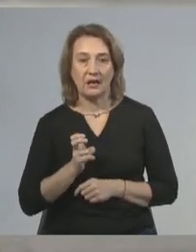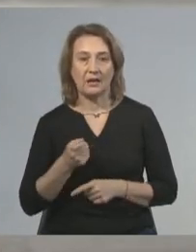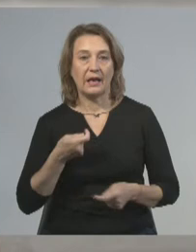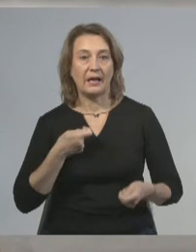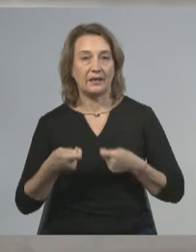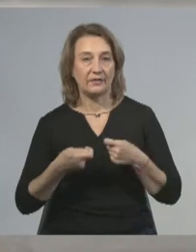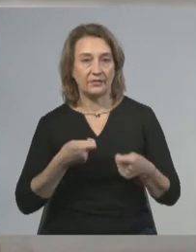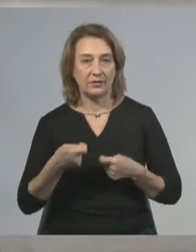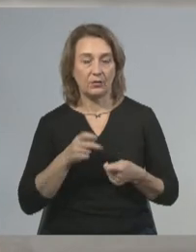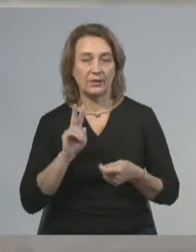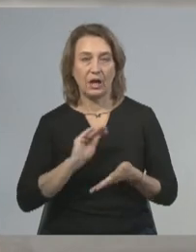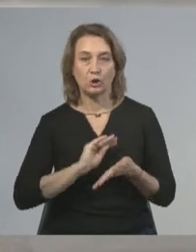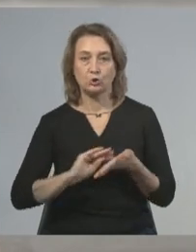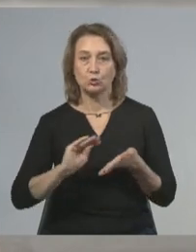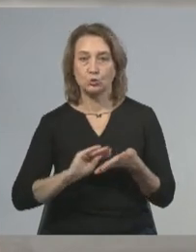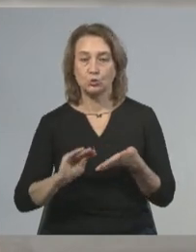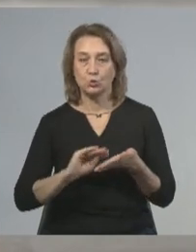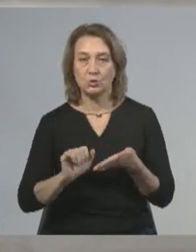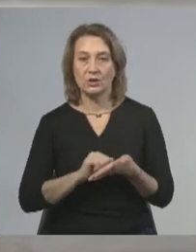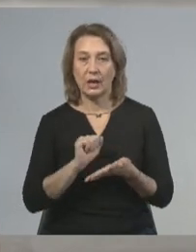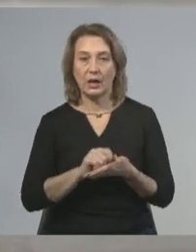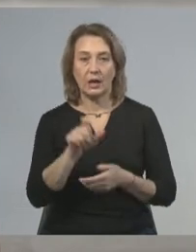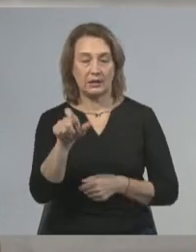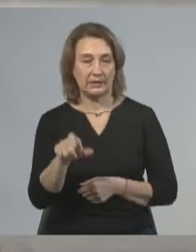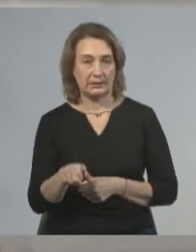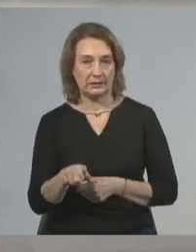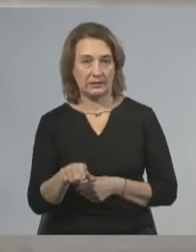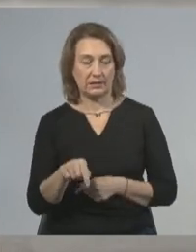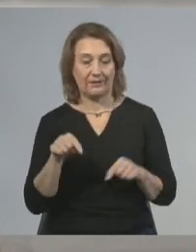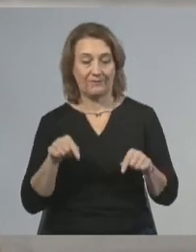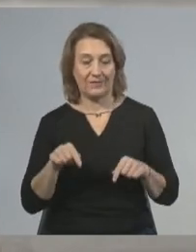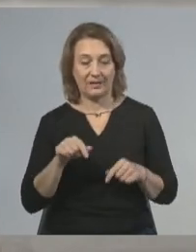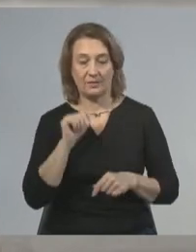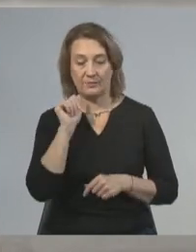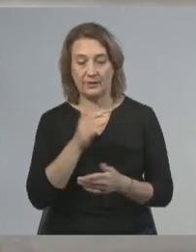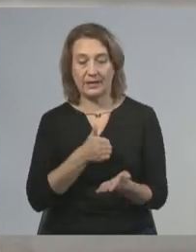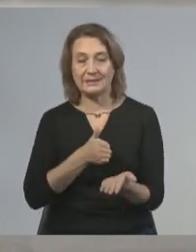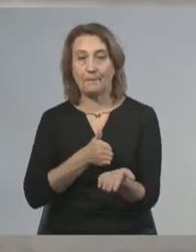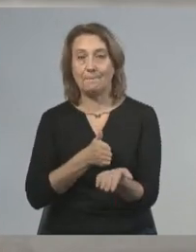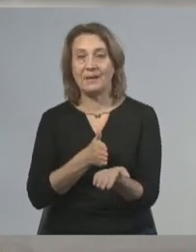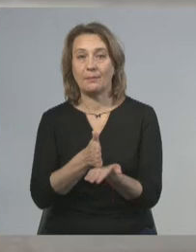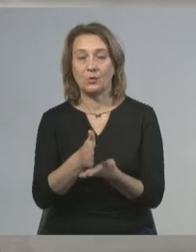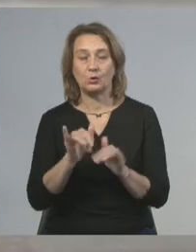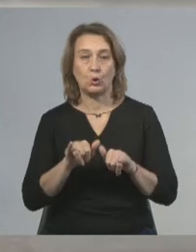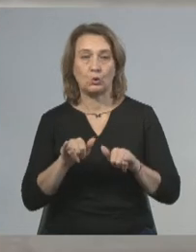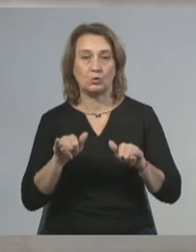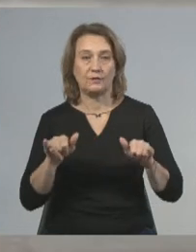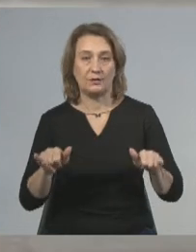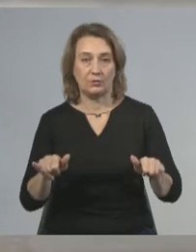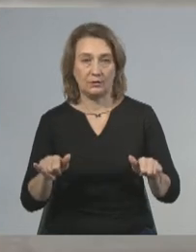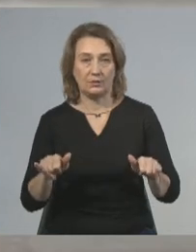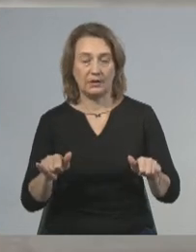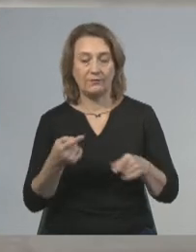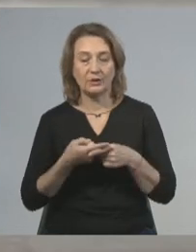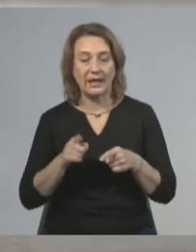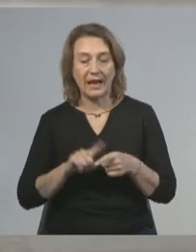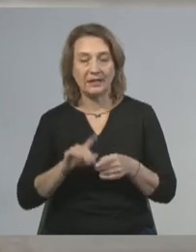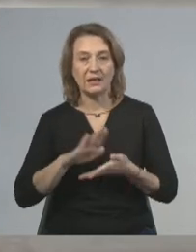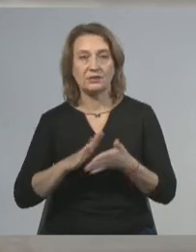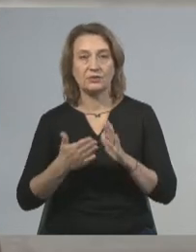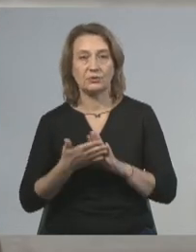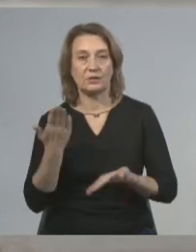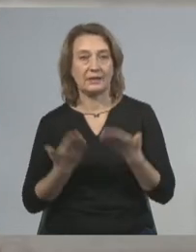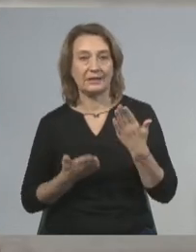uh editor-in-chief of rihanna gazetta and the journalist of the dunbas reality program will be aimed